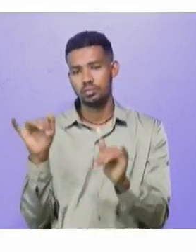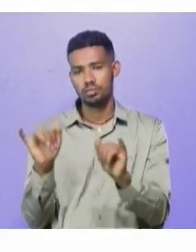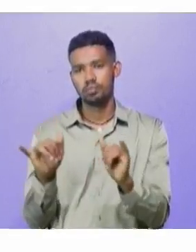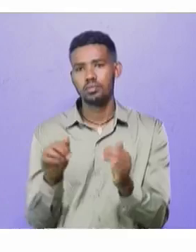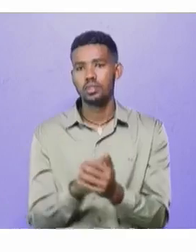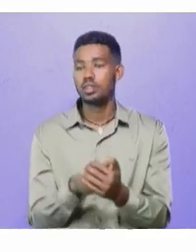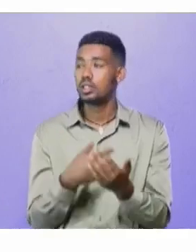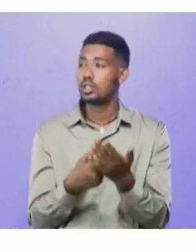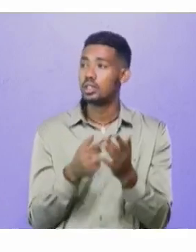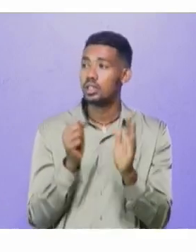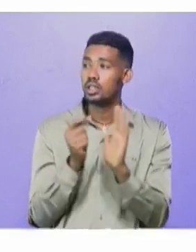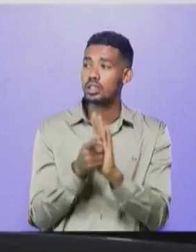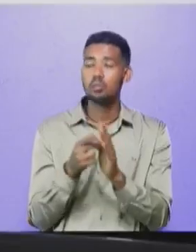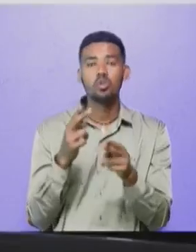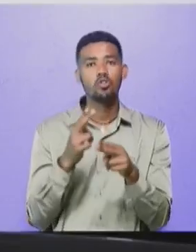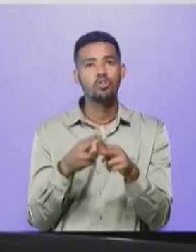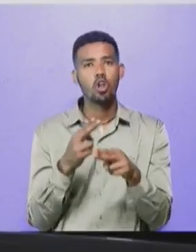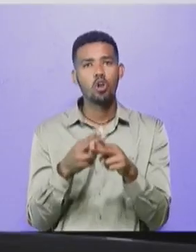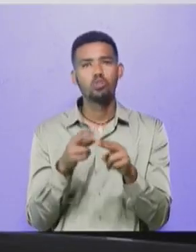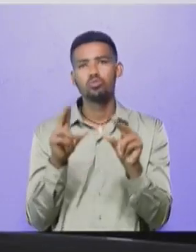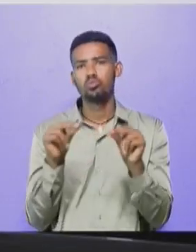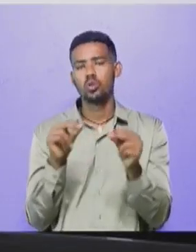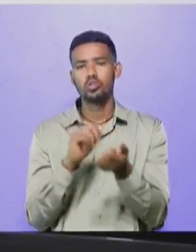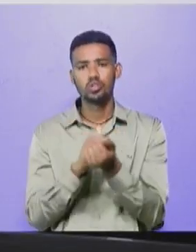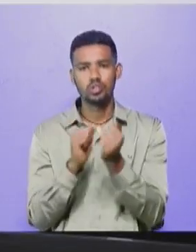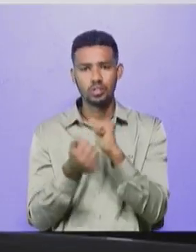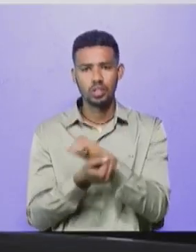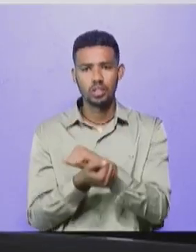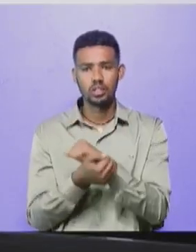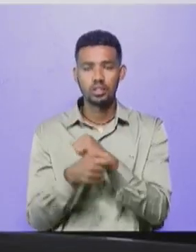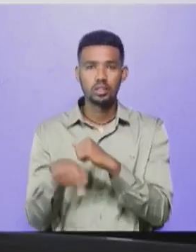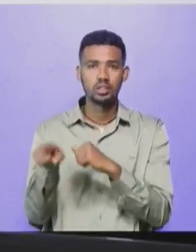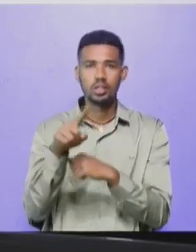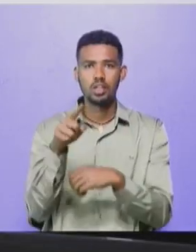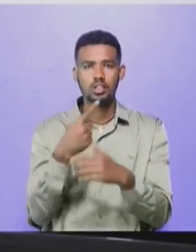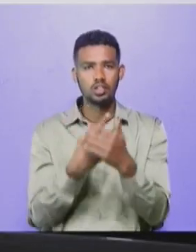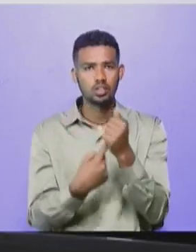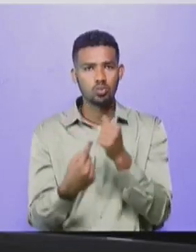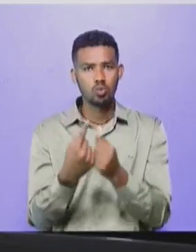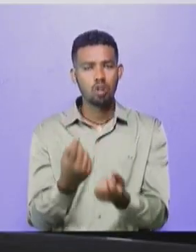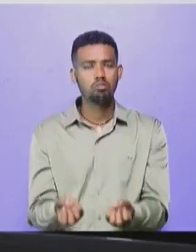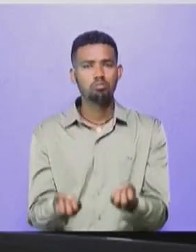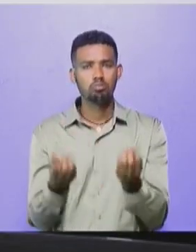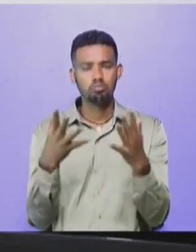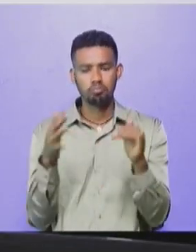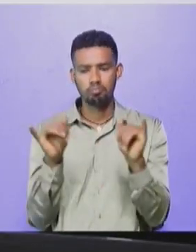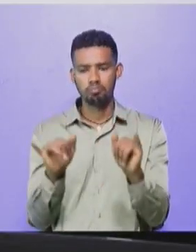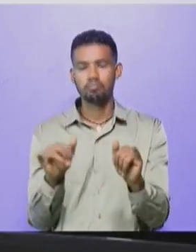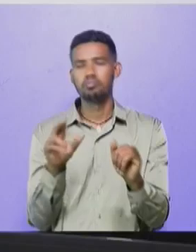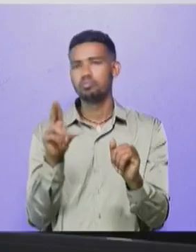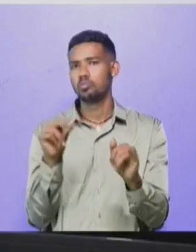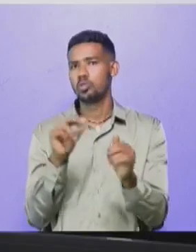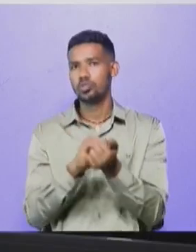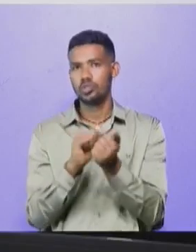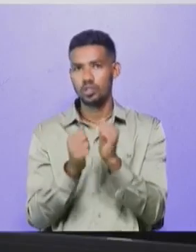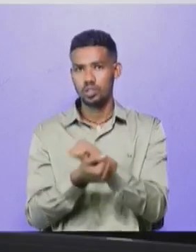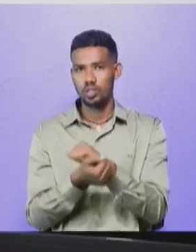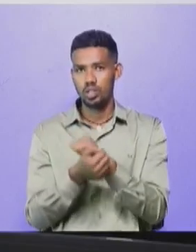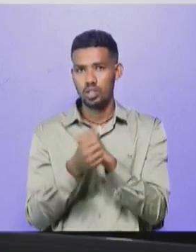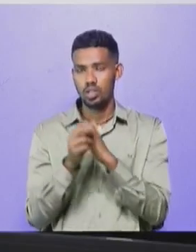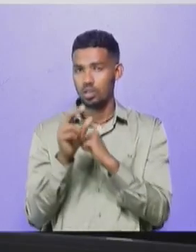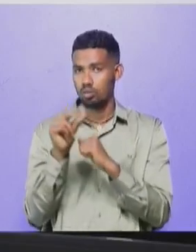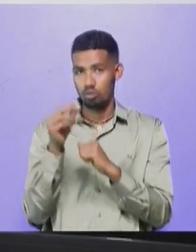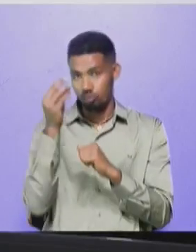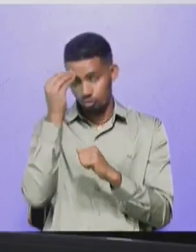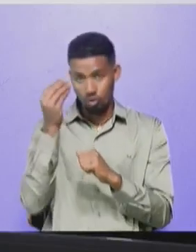These examples of nouns not change when they are singular, also plural. Don't forget,